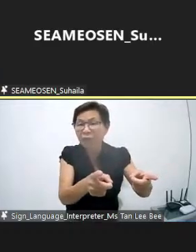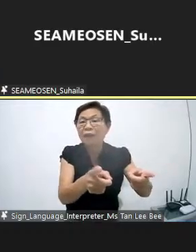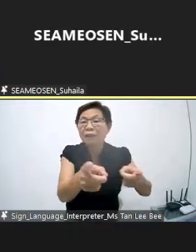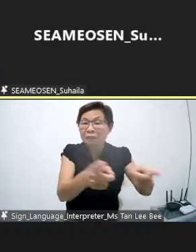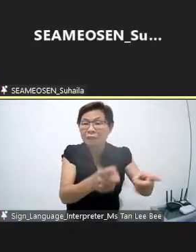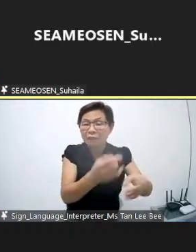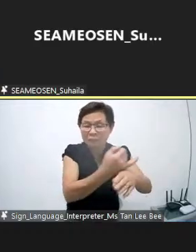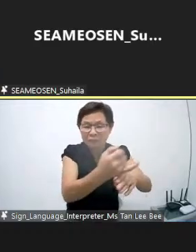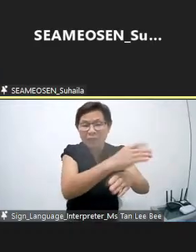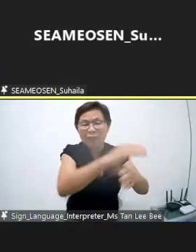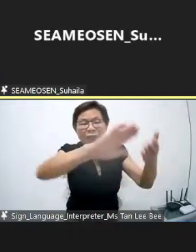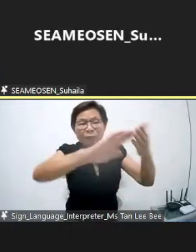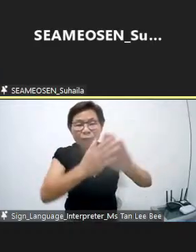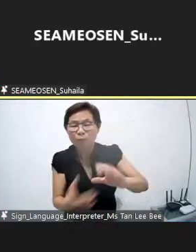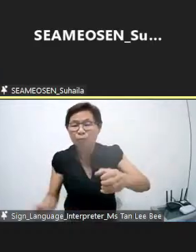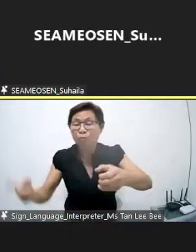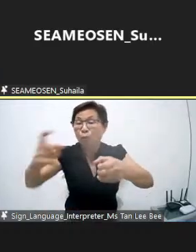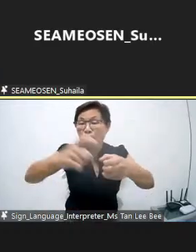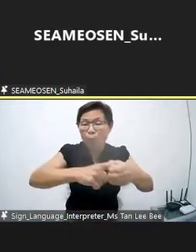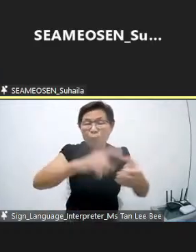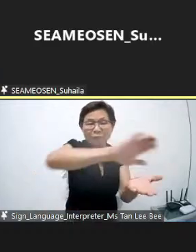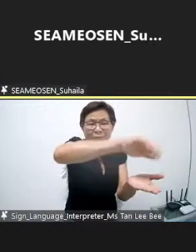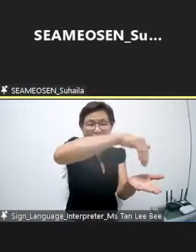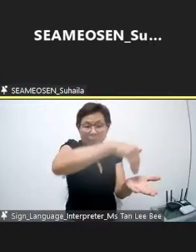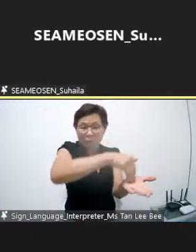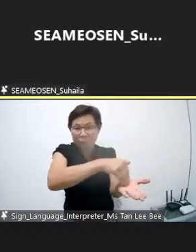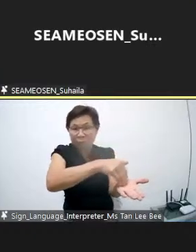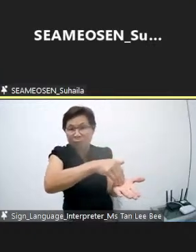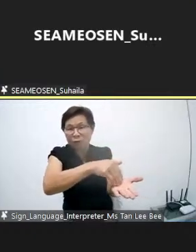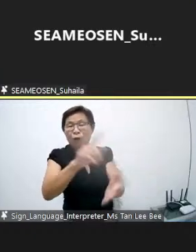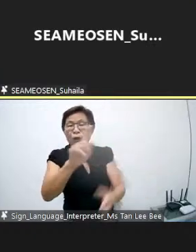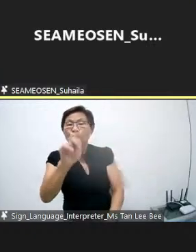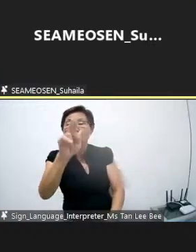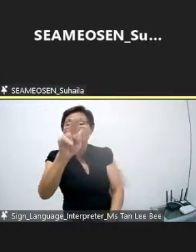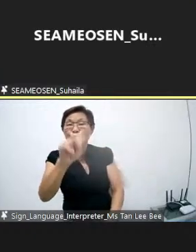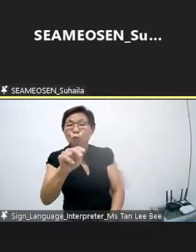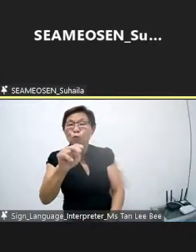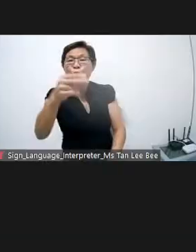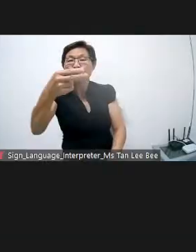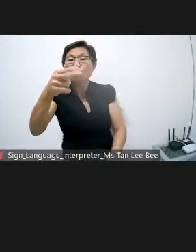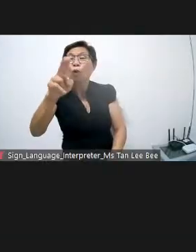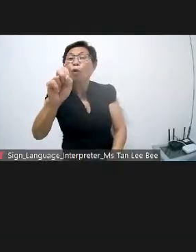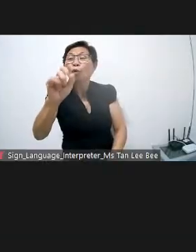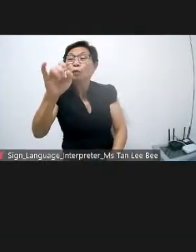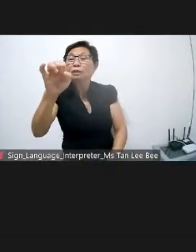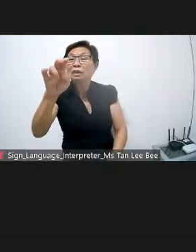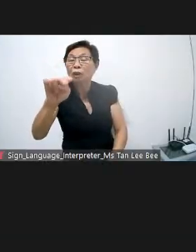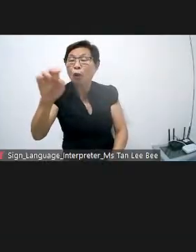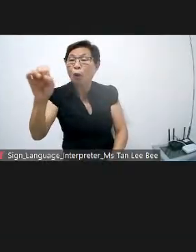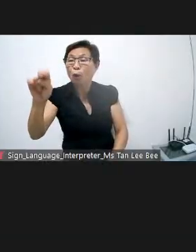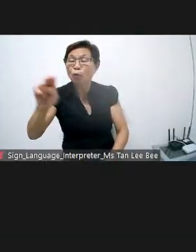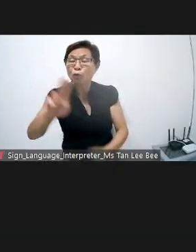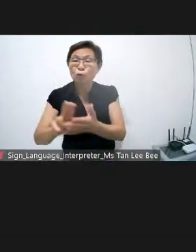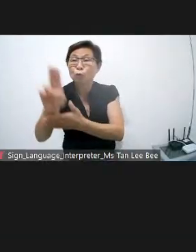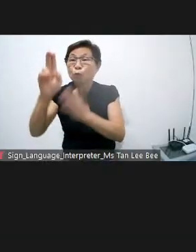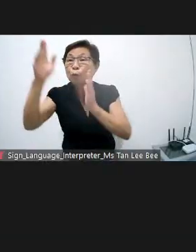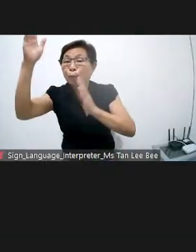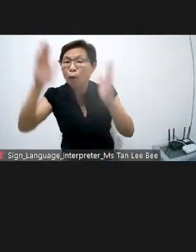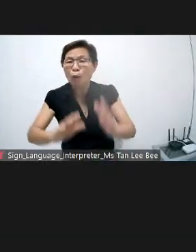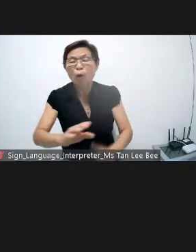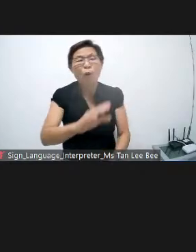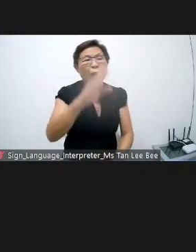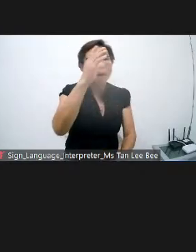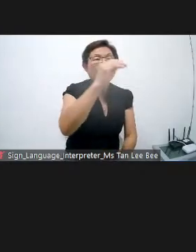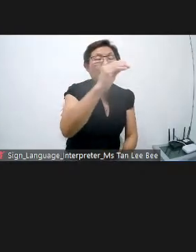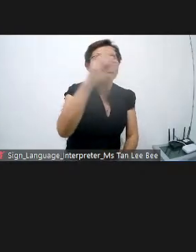and Community Relations Center, Tun Hussein On, University of Malaysia, Mr. Wan